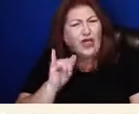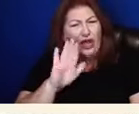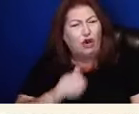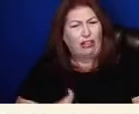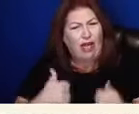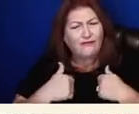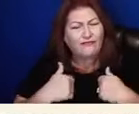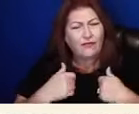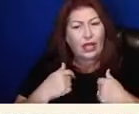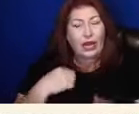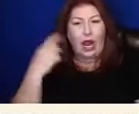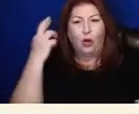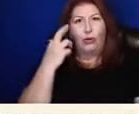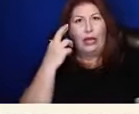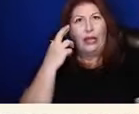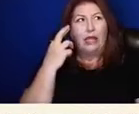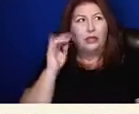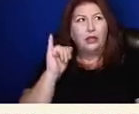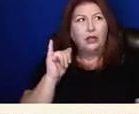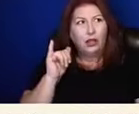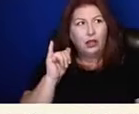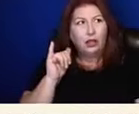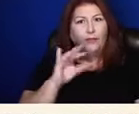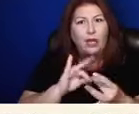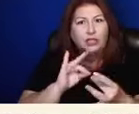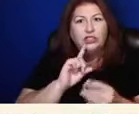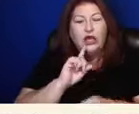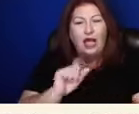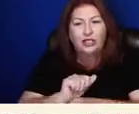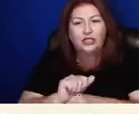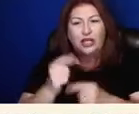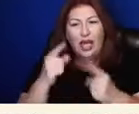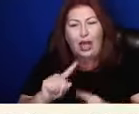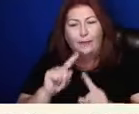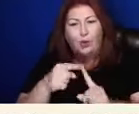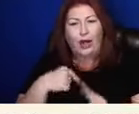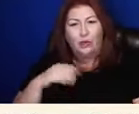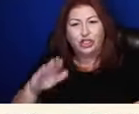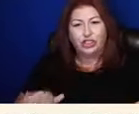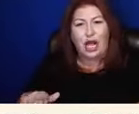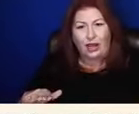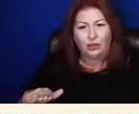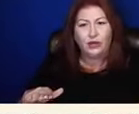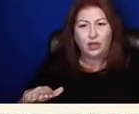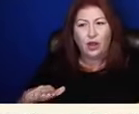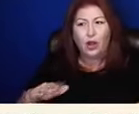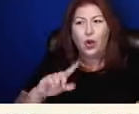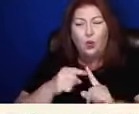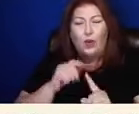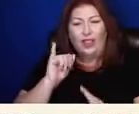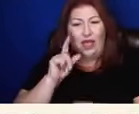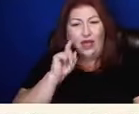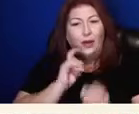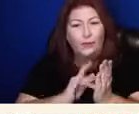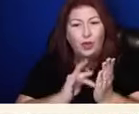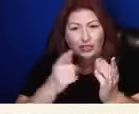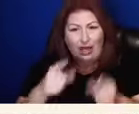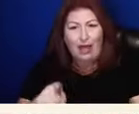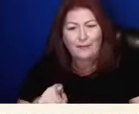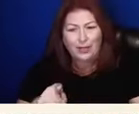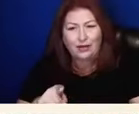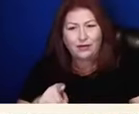I realized that that message actually came to me when I was a child. When that abuse happened to me, that's what, there